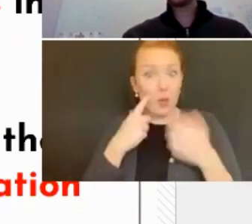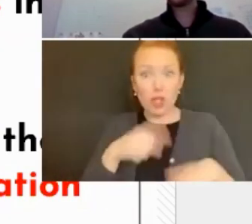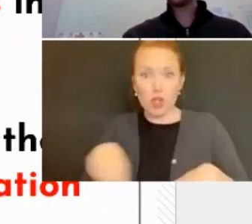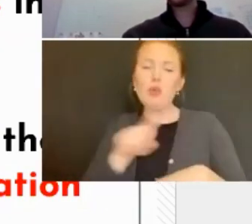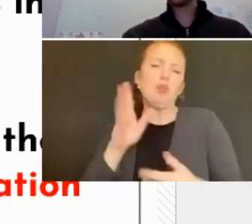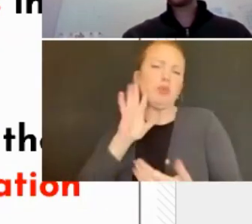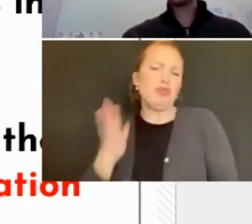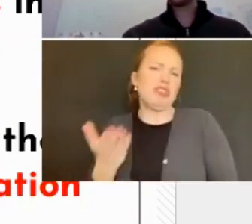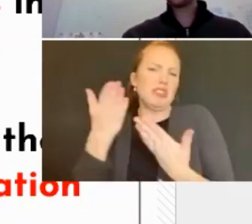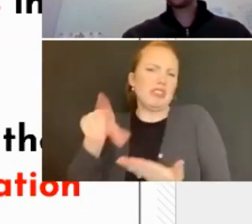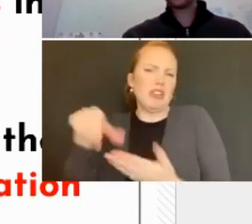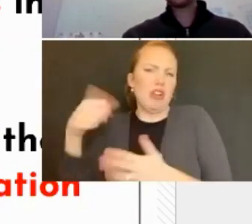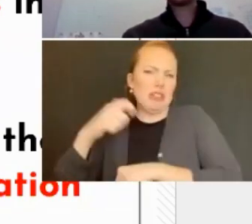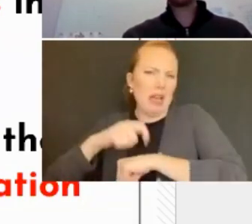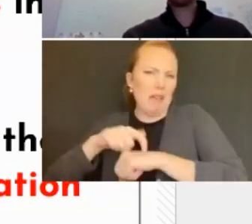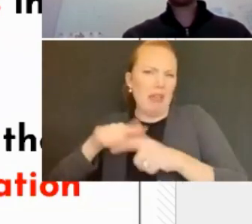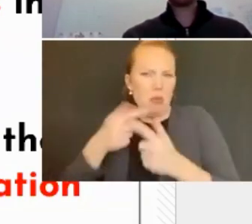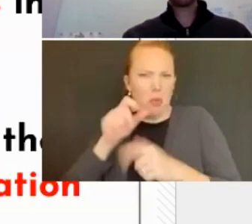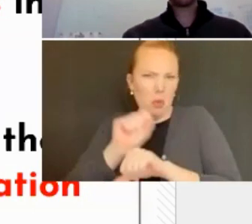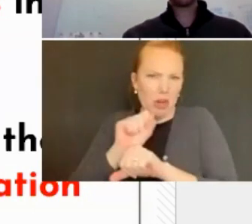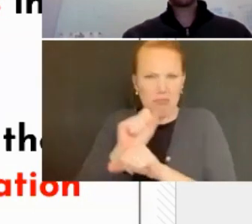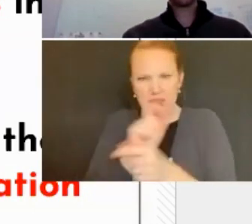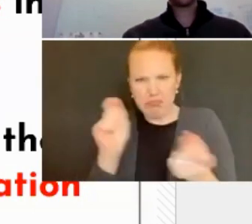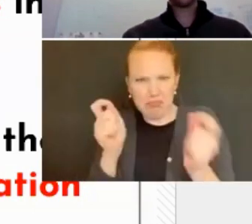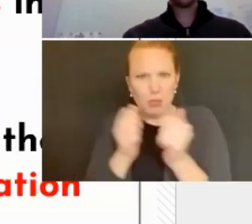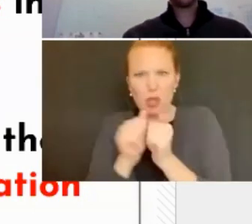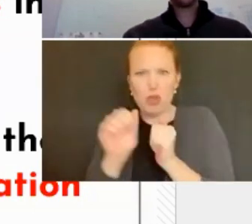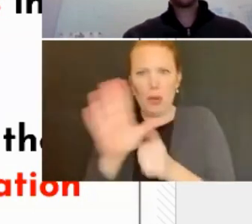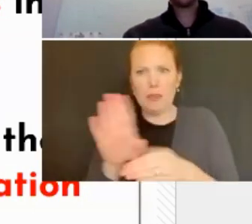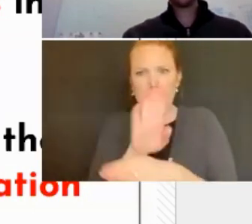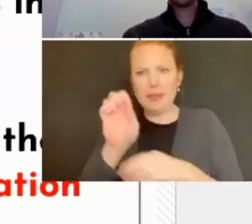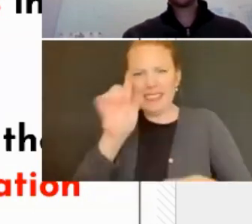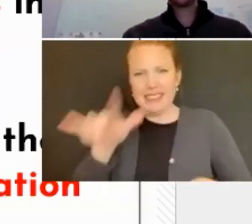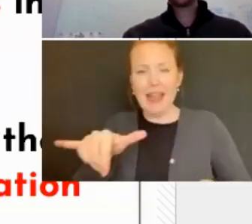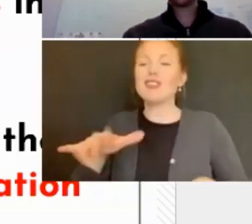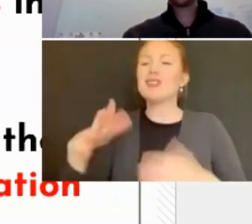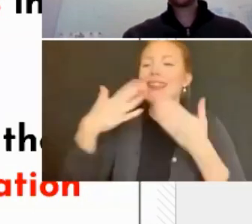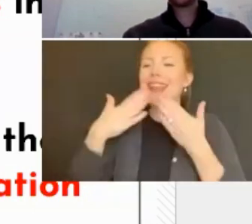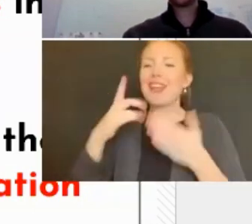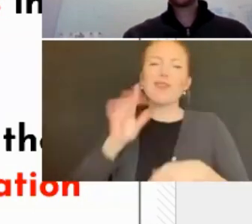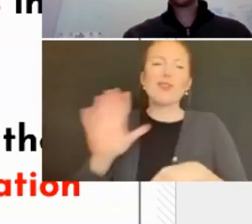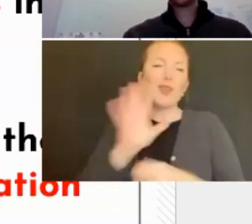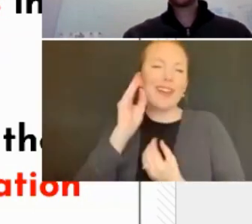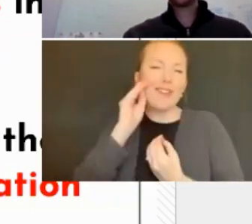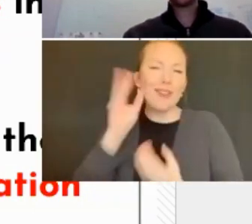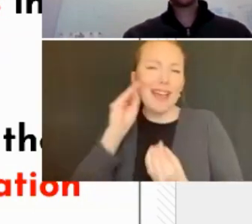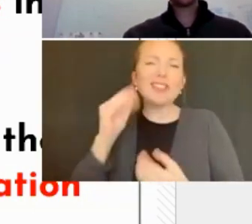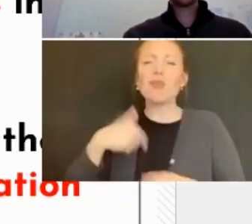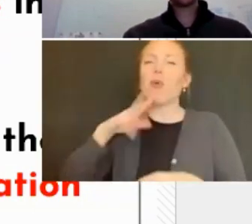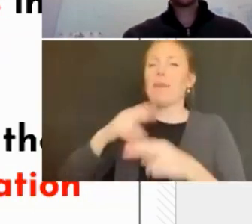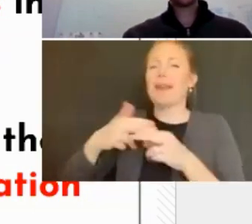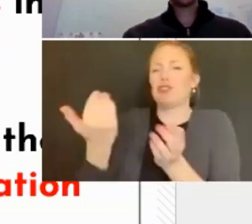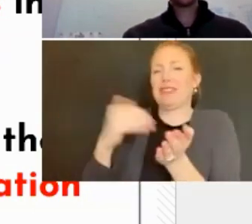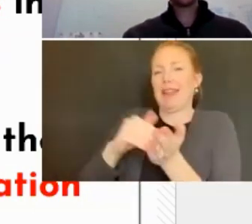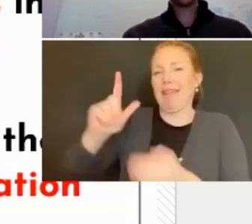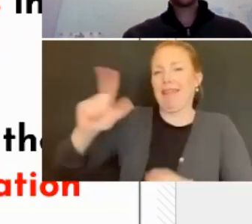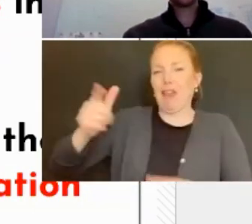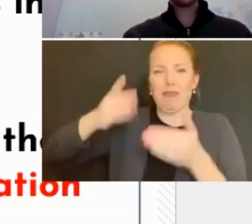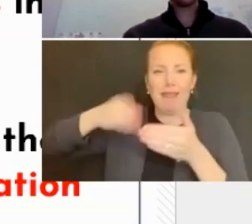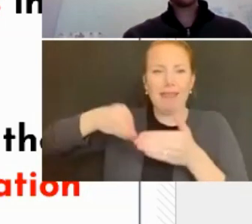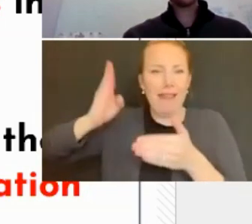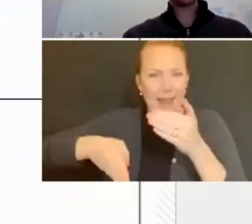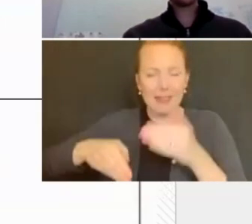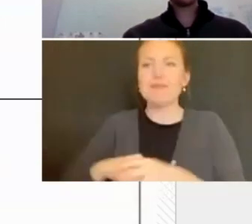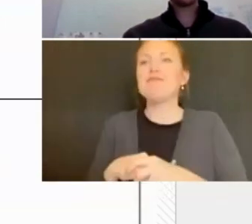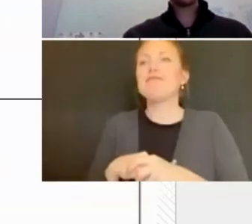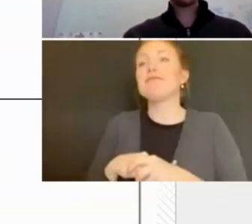time, okay? And we'll work around your busy day. So thank you to those who have put their information. And we'll mention it again at the end.